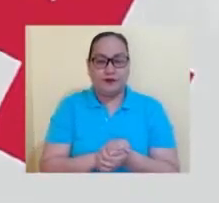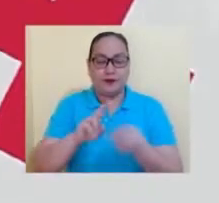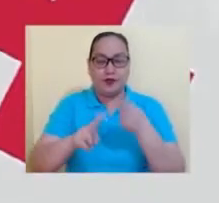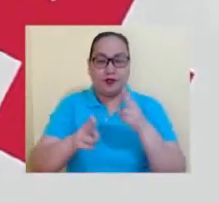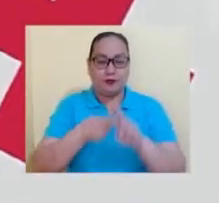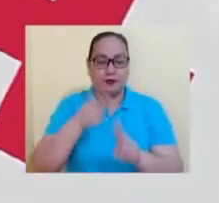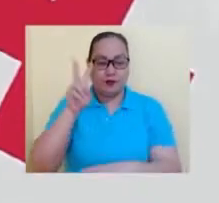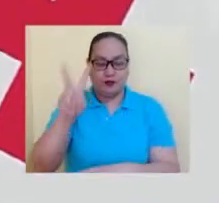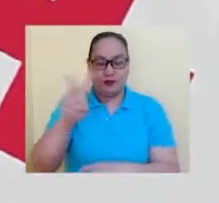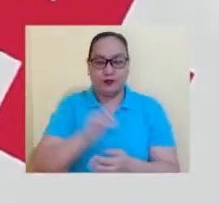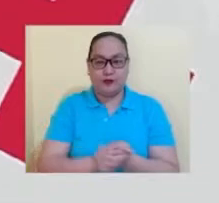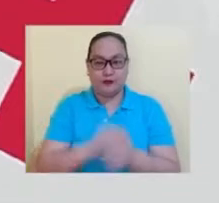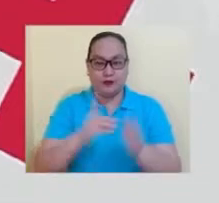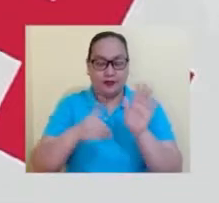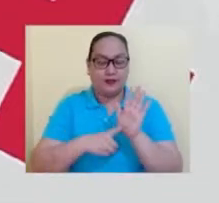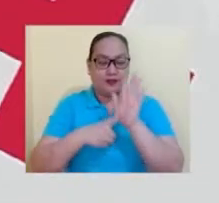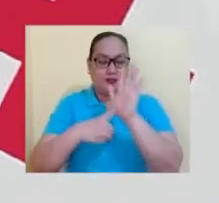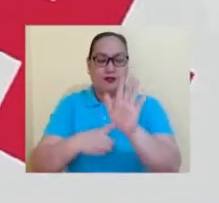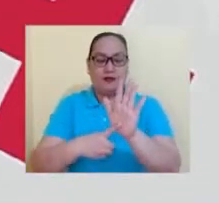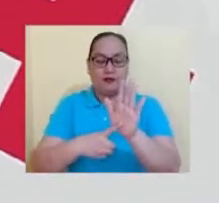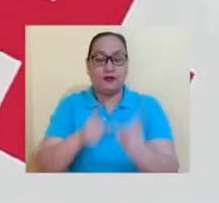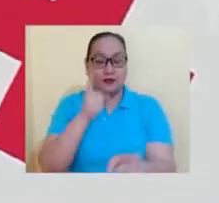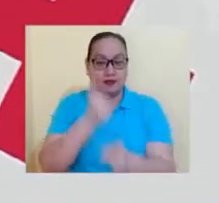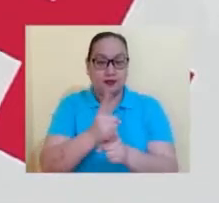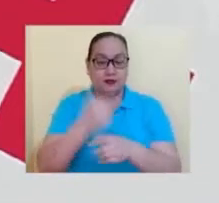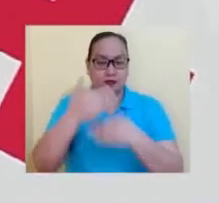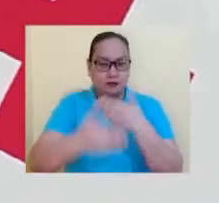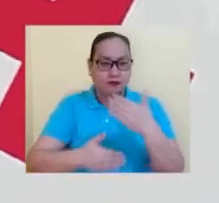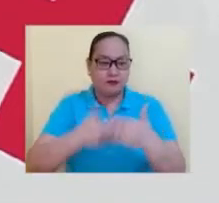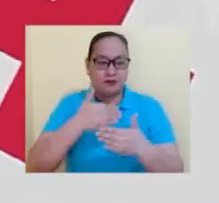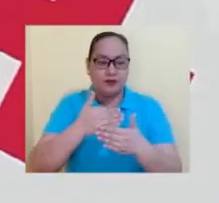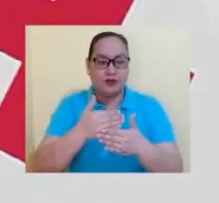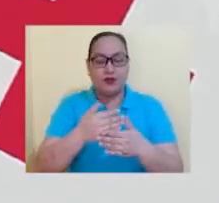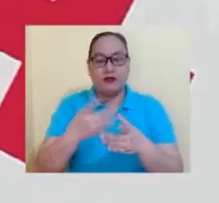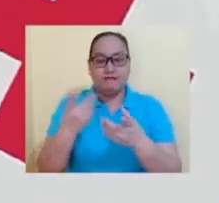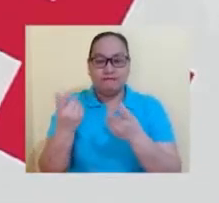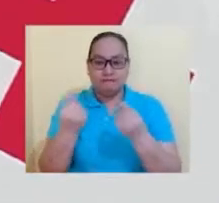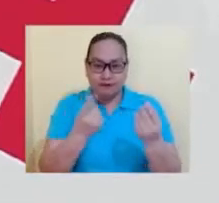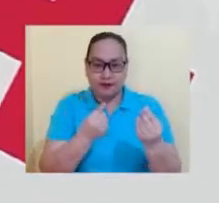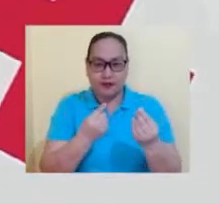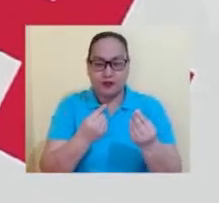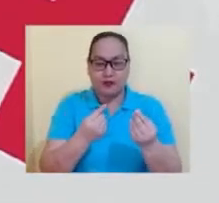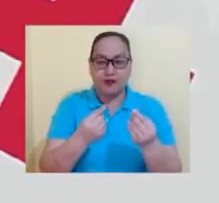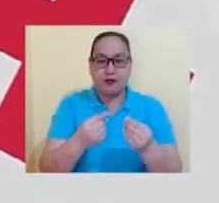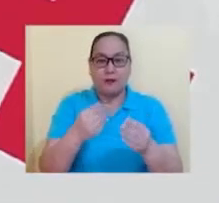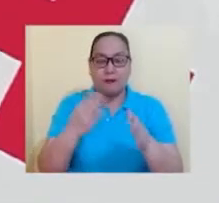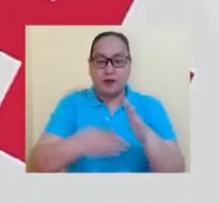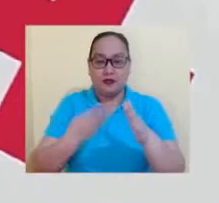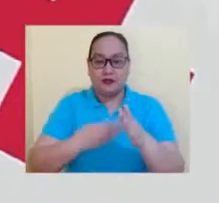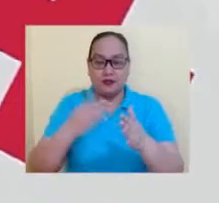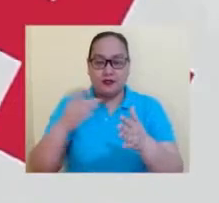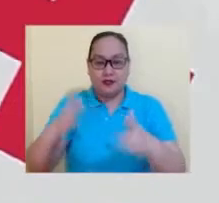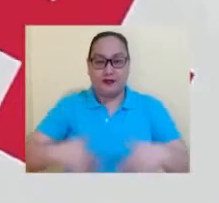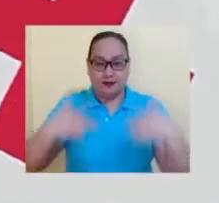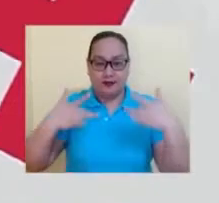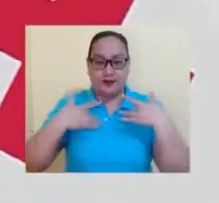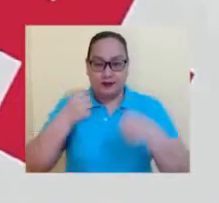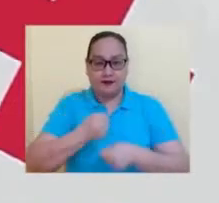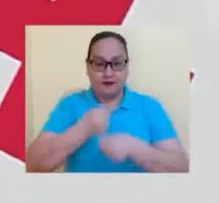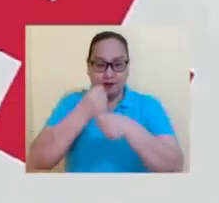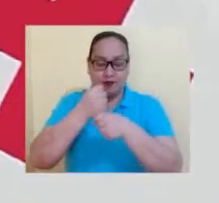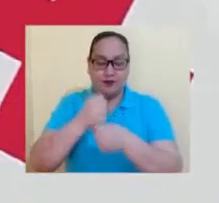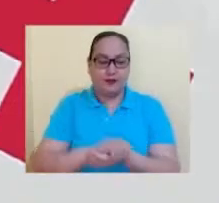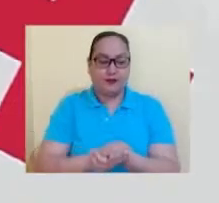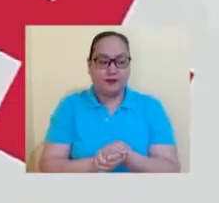Number 2. Demonstrate the proper procedure in conducting basic life support. Step